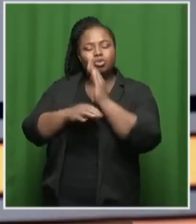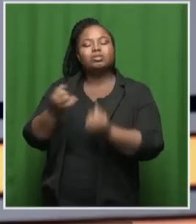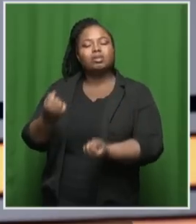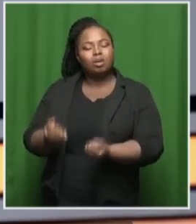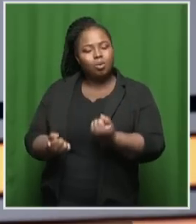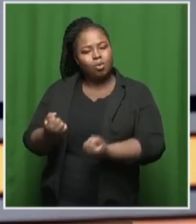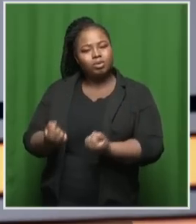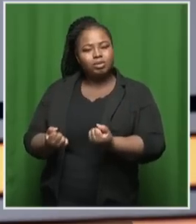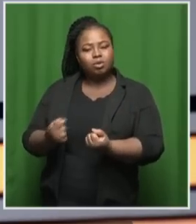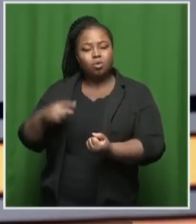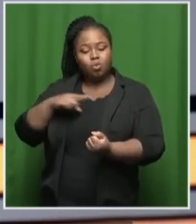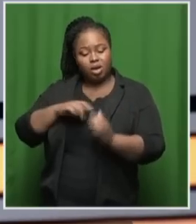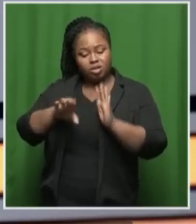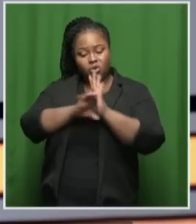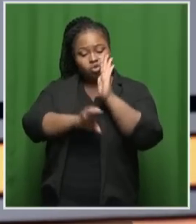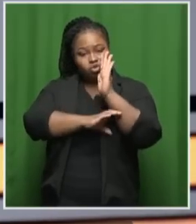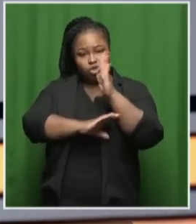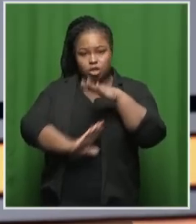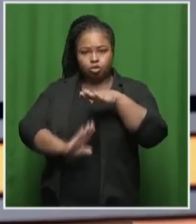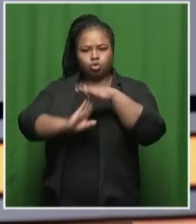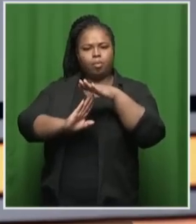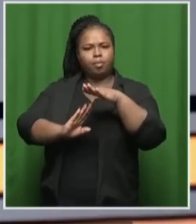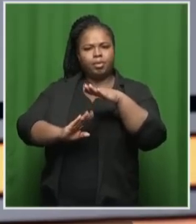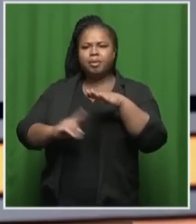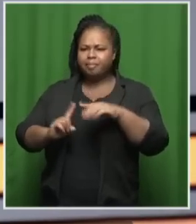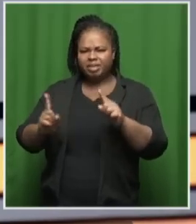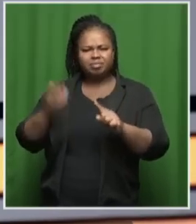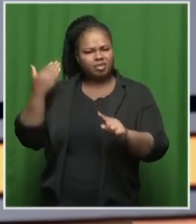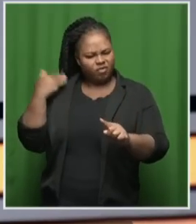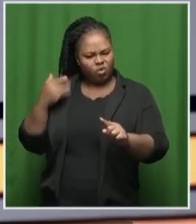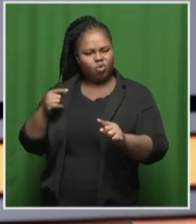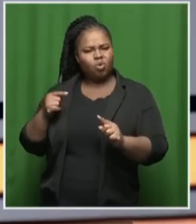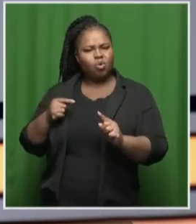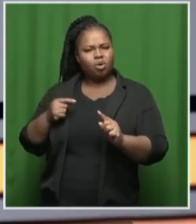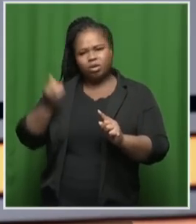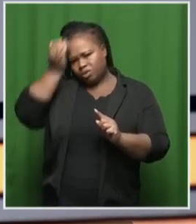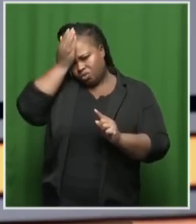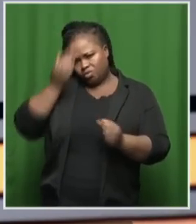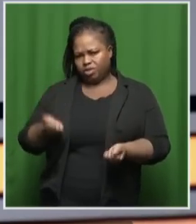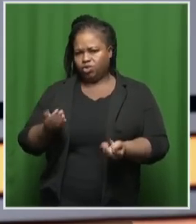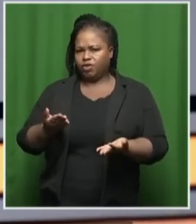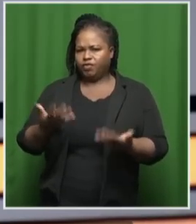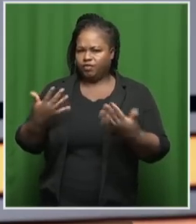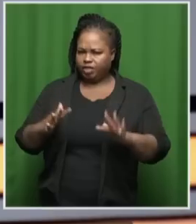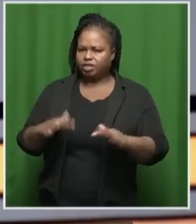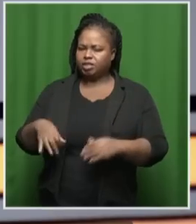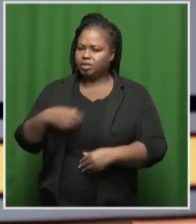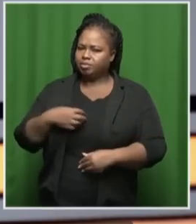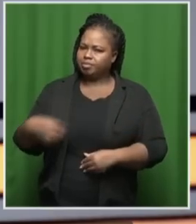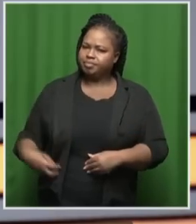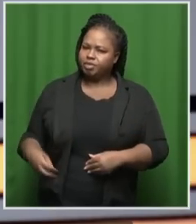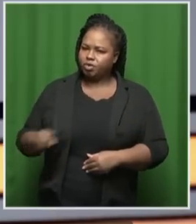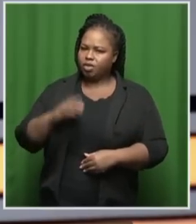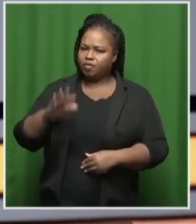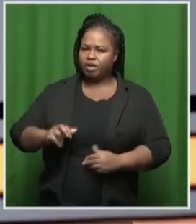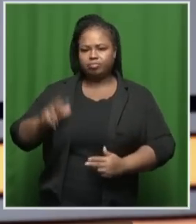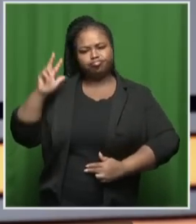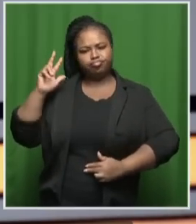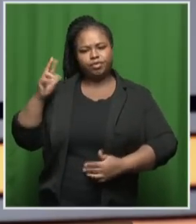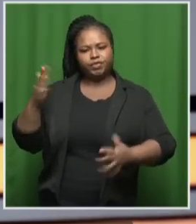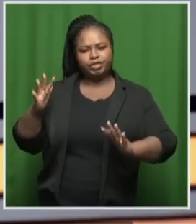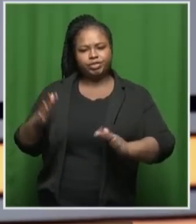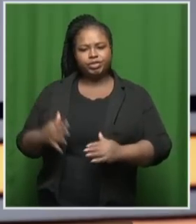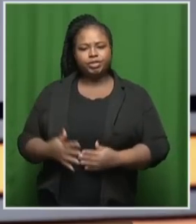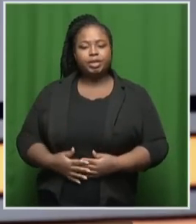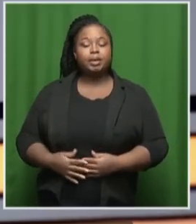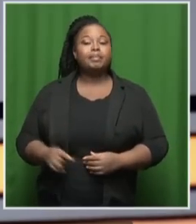Constitution with which he served as President of the Republic. He took an oath of office.